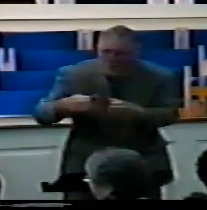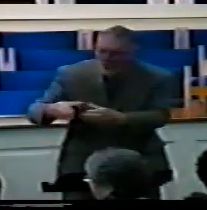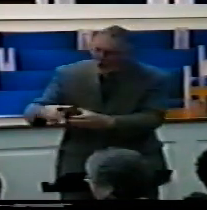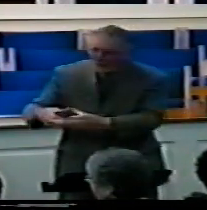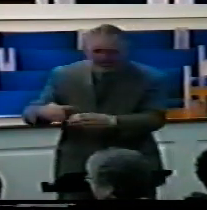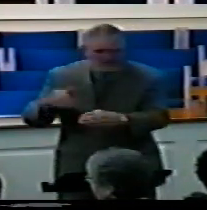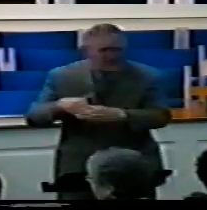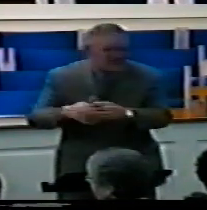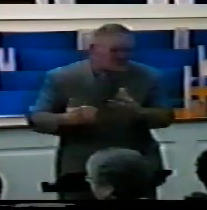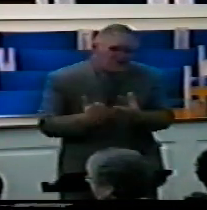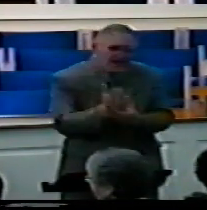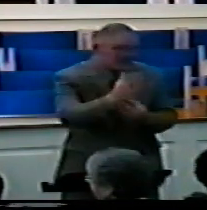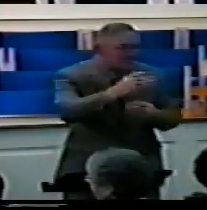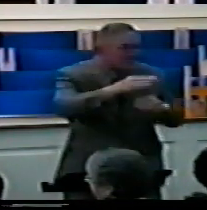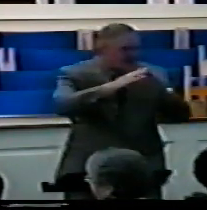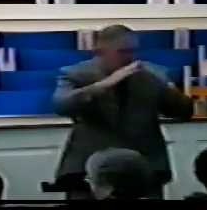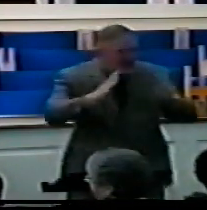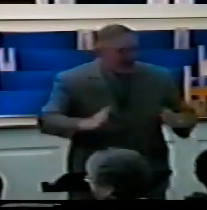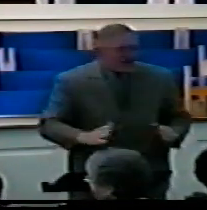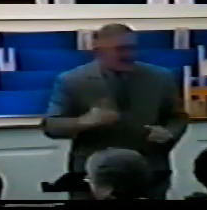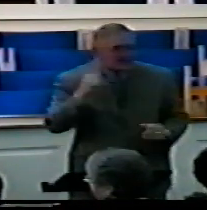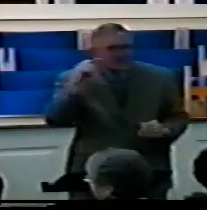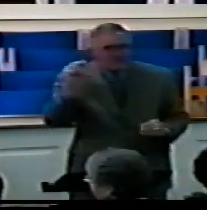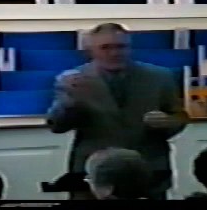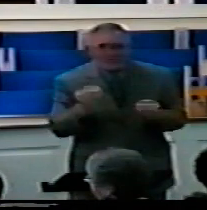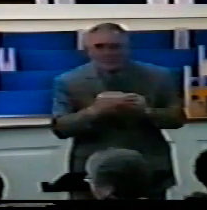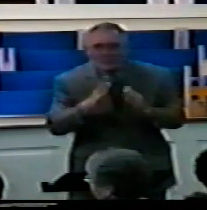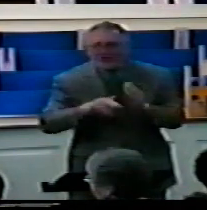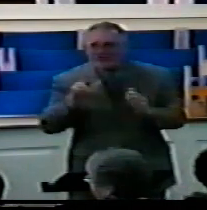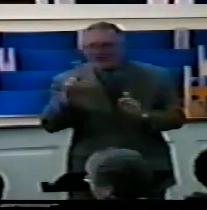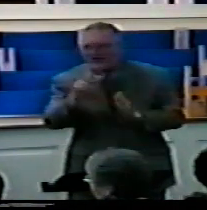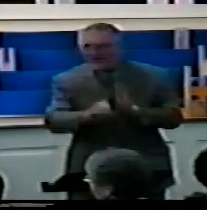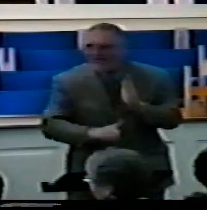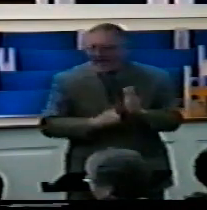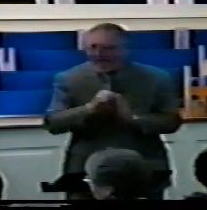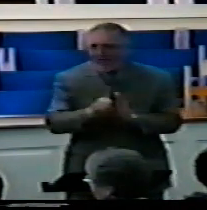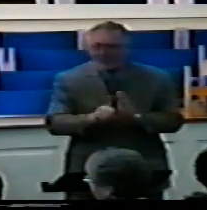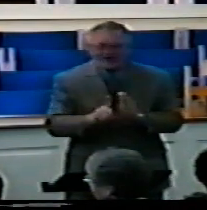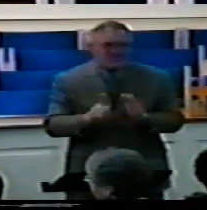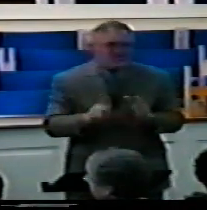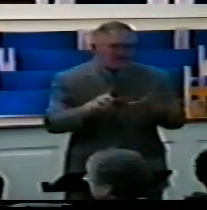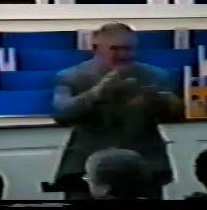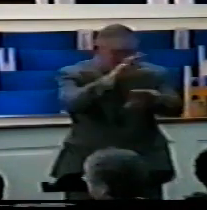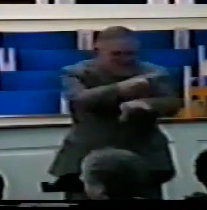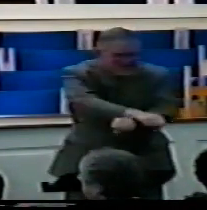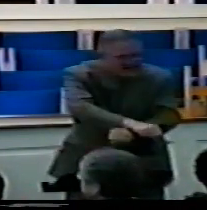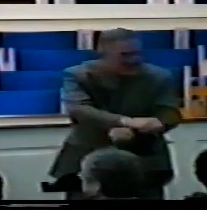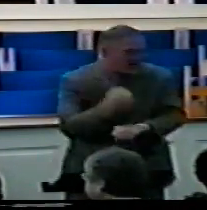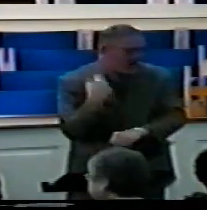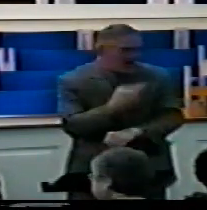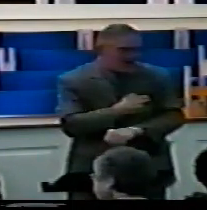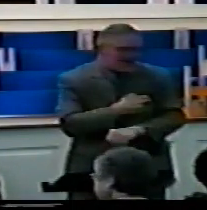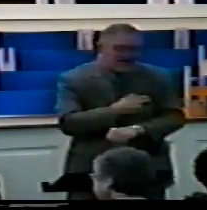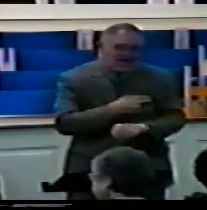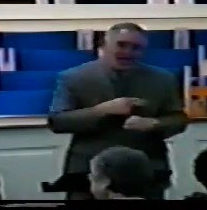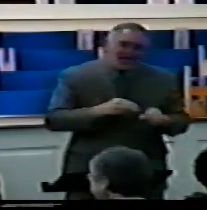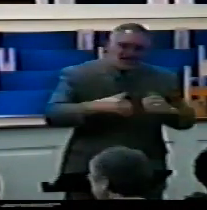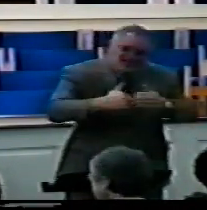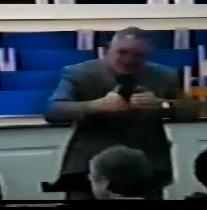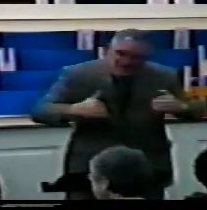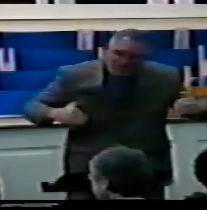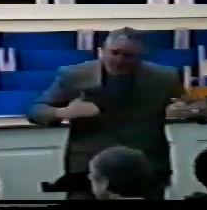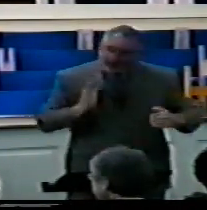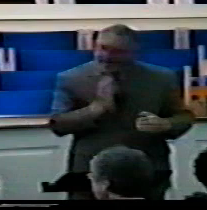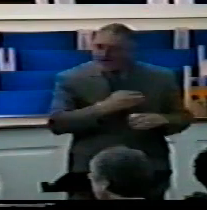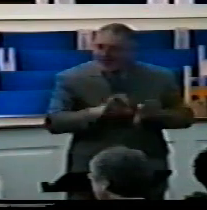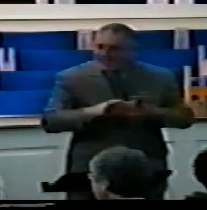And for over 3 hours, they held us. They separated me from my family. Took me to an outbuilding.